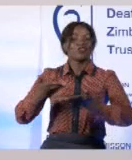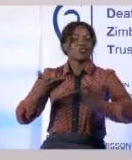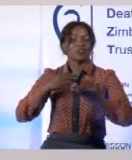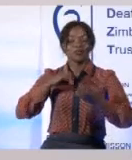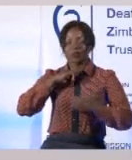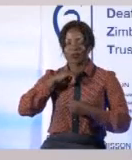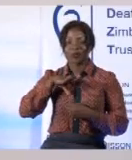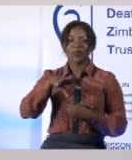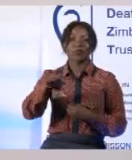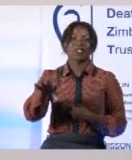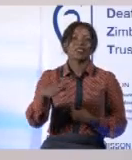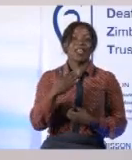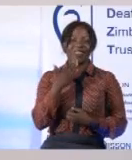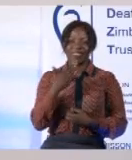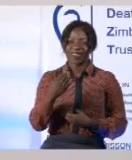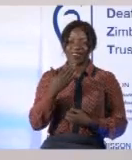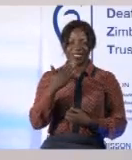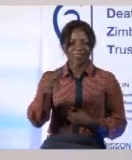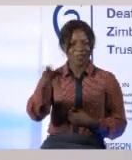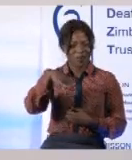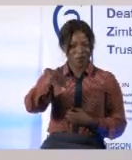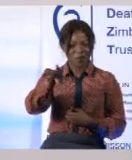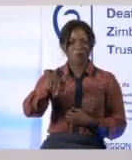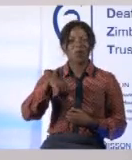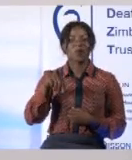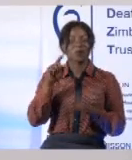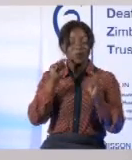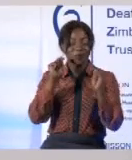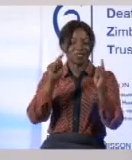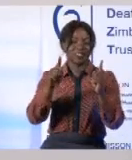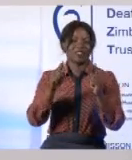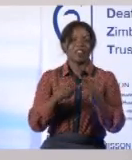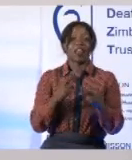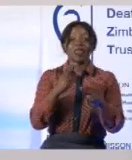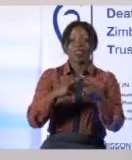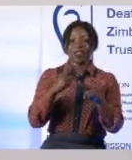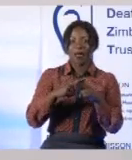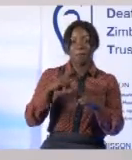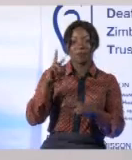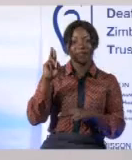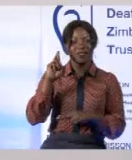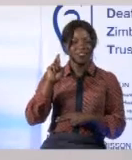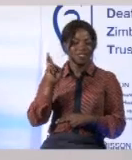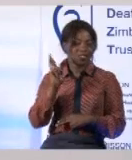is. Thank you so much for coming on, and thank you for watching Dinonzi Rejoice,